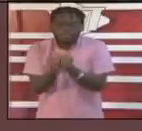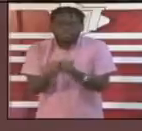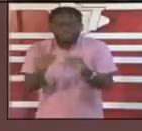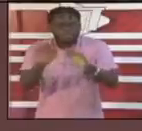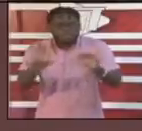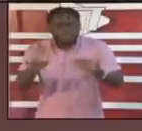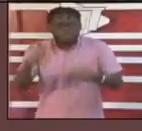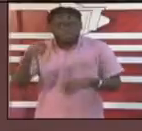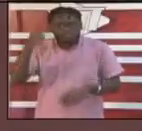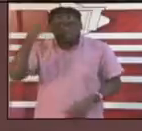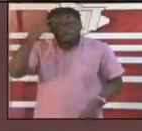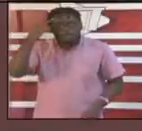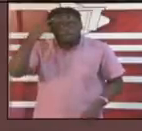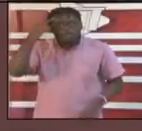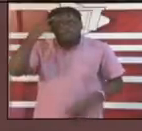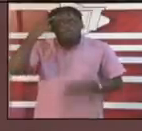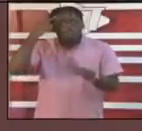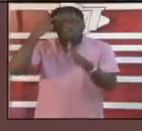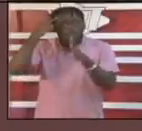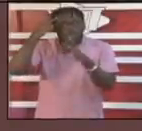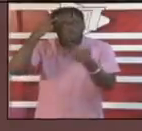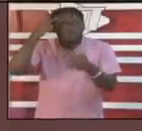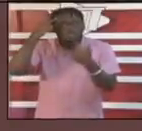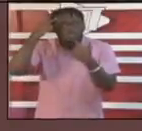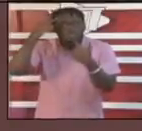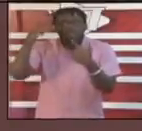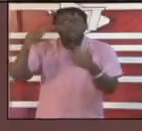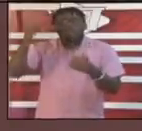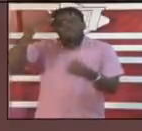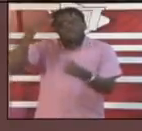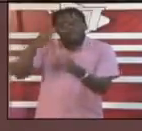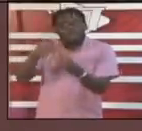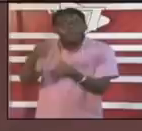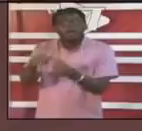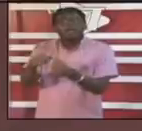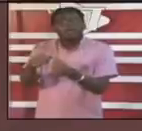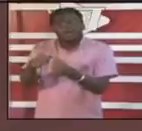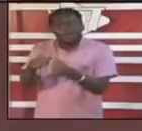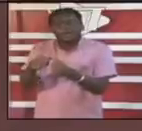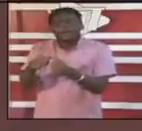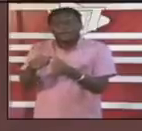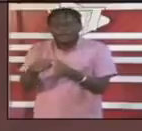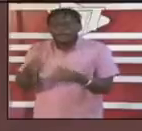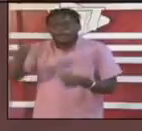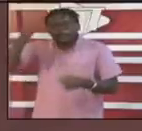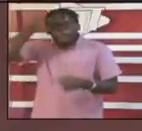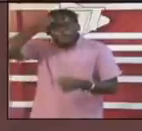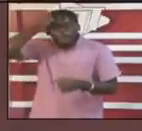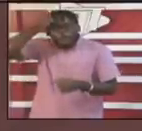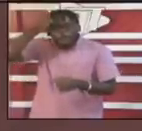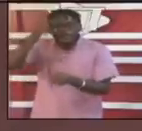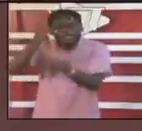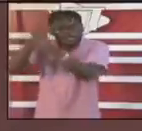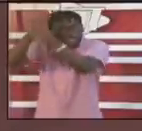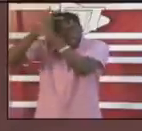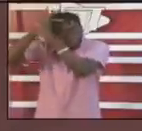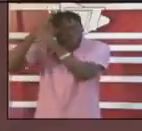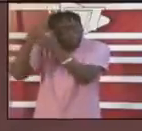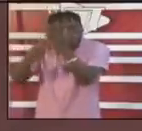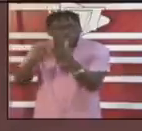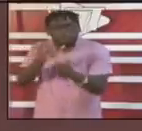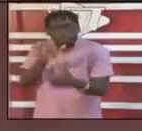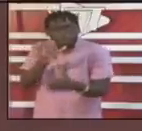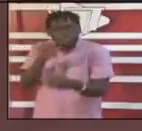that your child will go through in their lifetime. How you manage this will set the